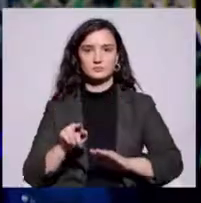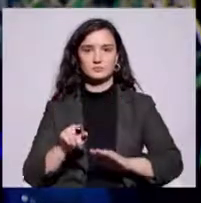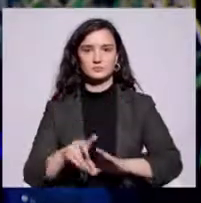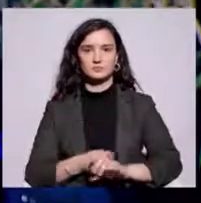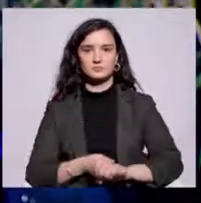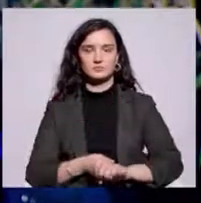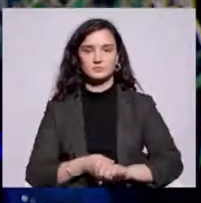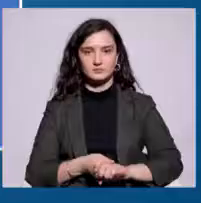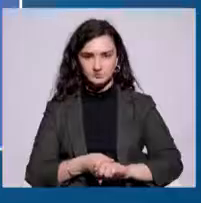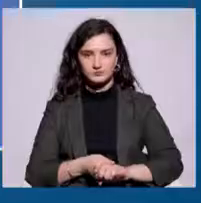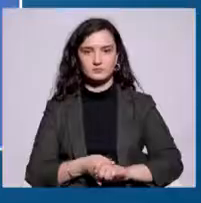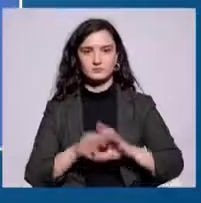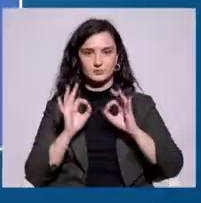false?